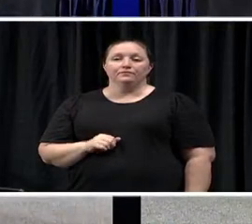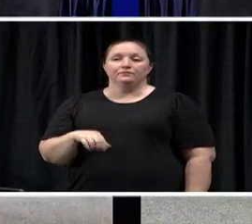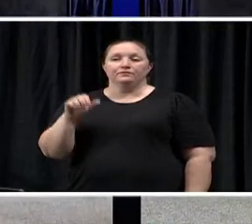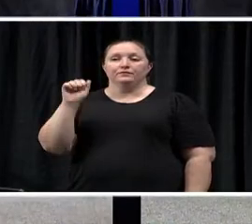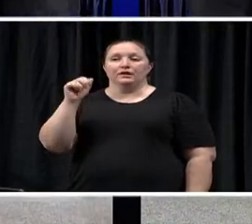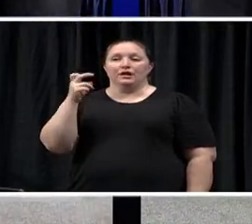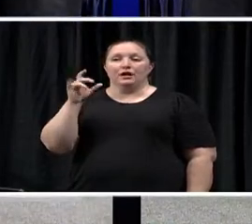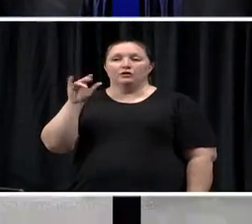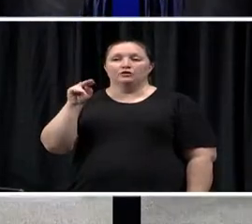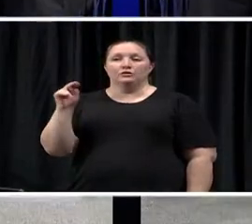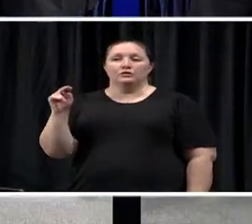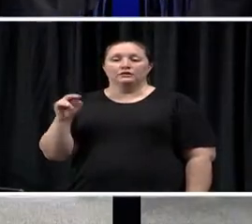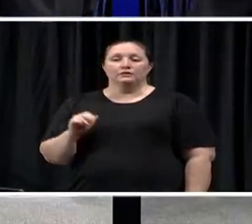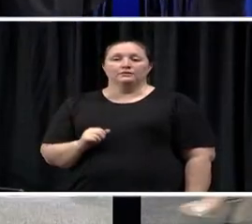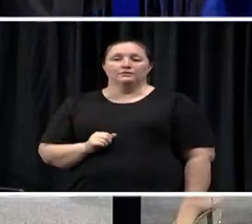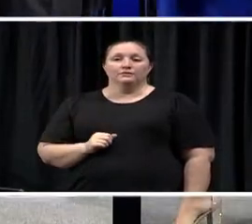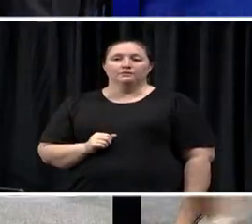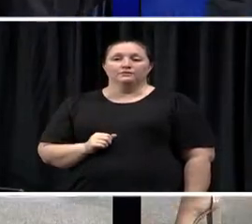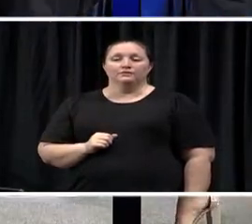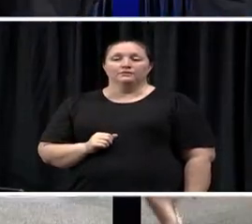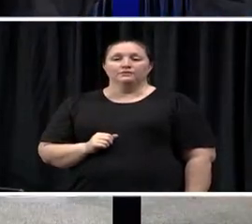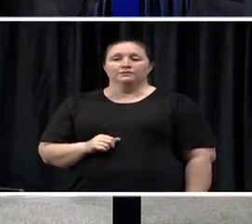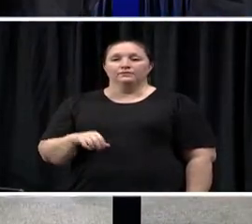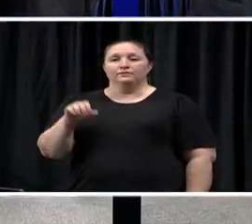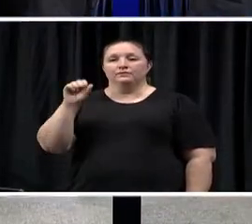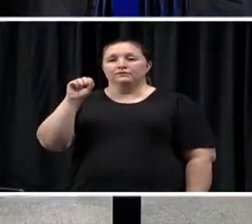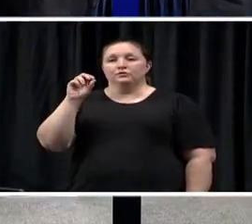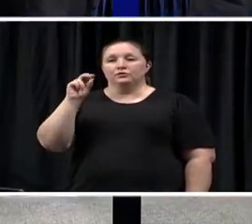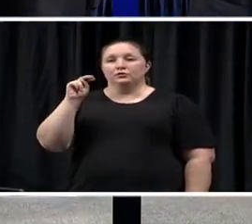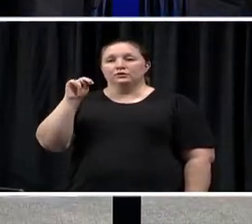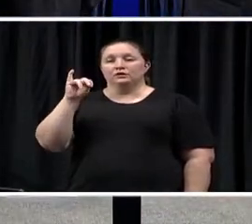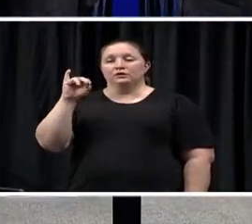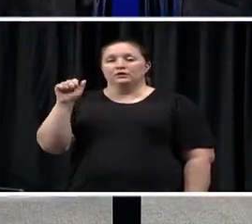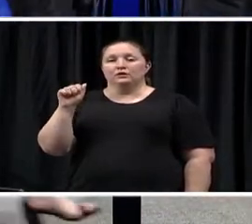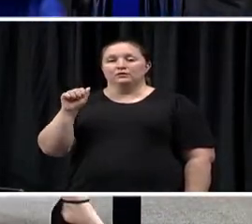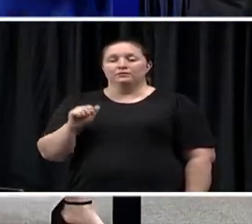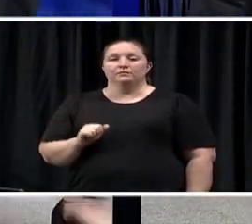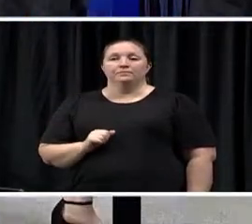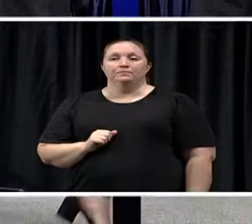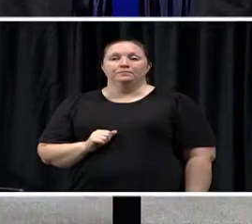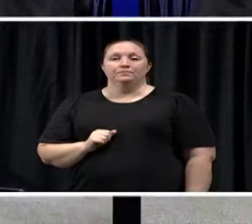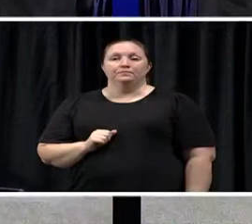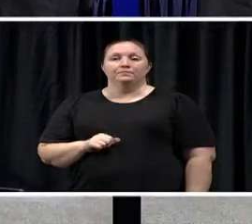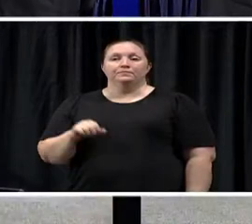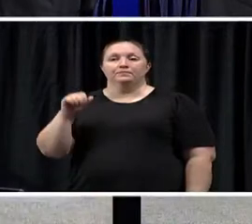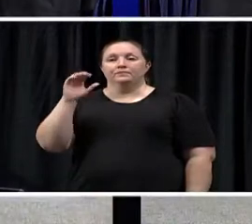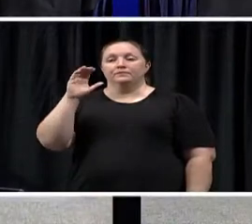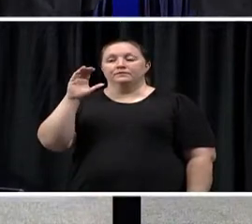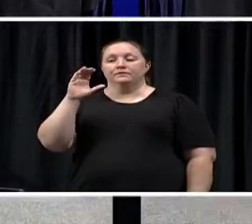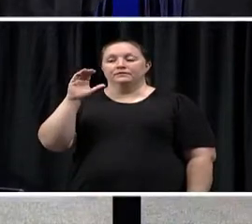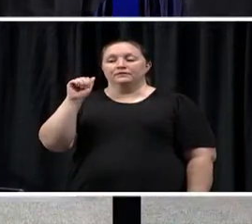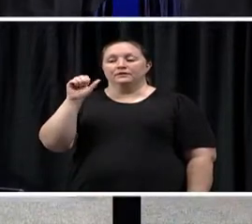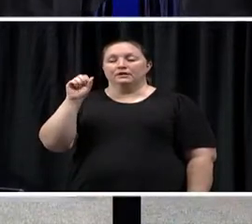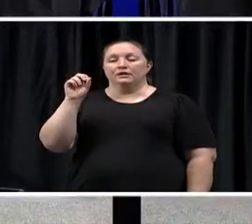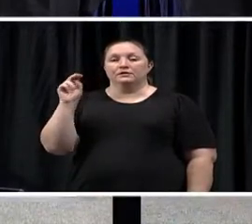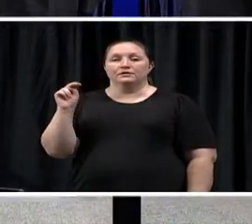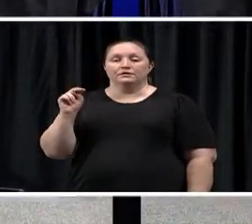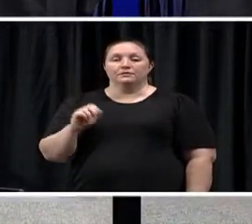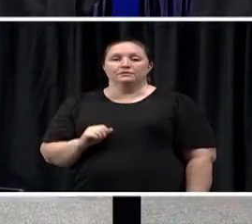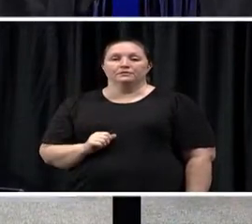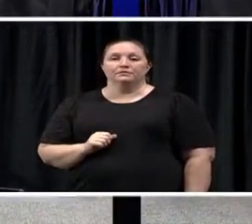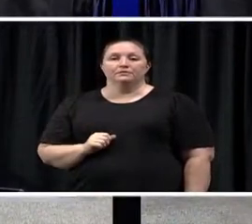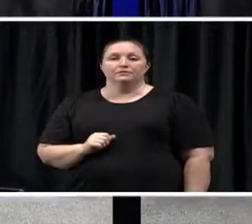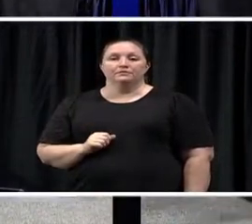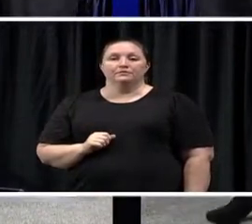Ashlyn Grace Parker. Somia Mary Uman. Kason Atwood